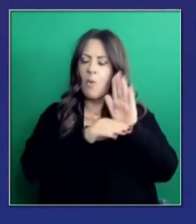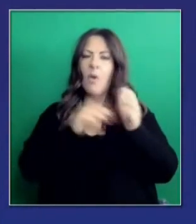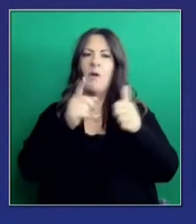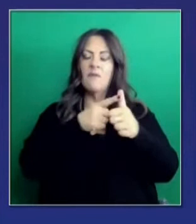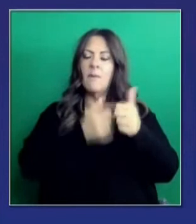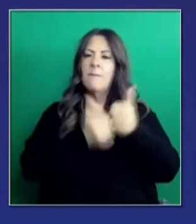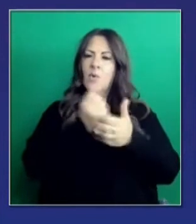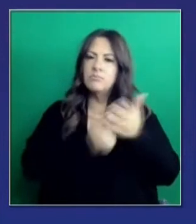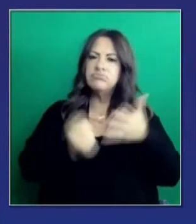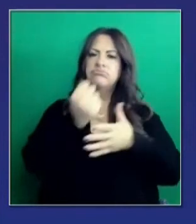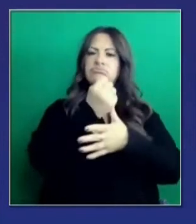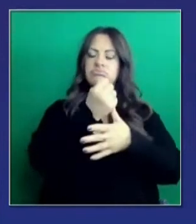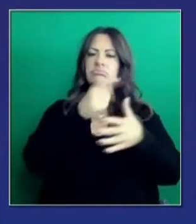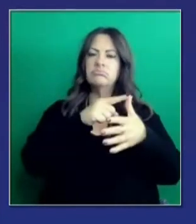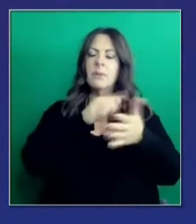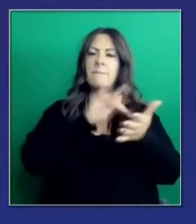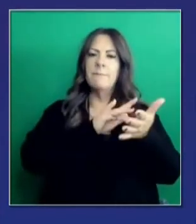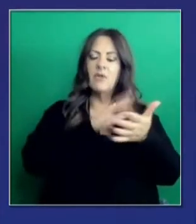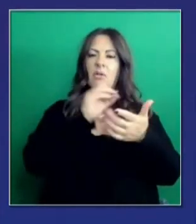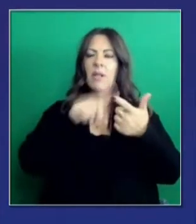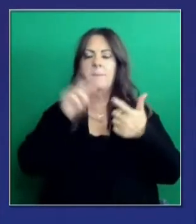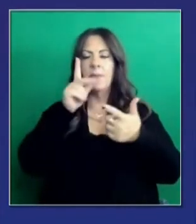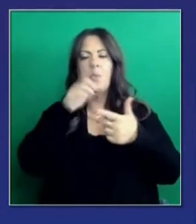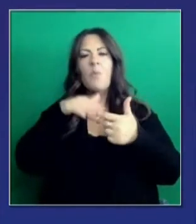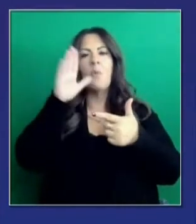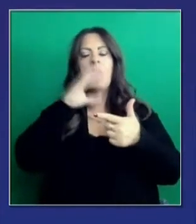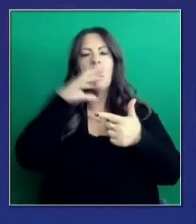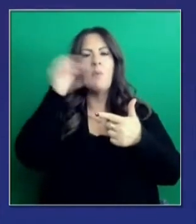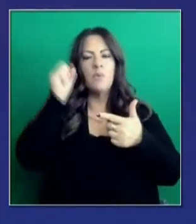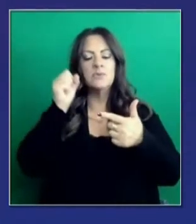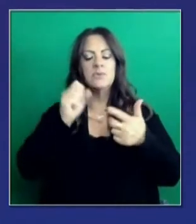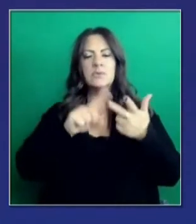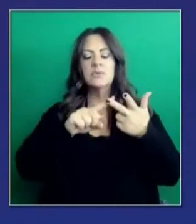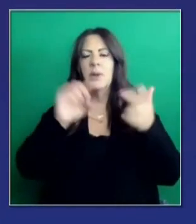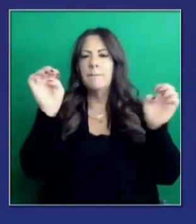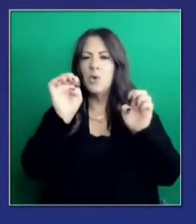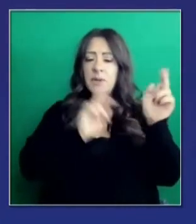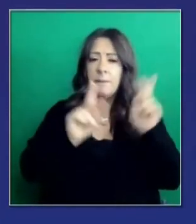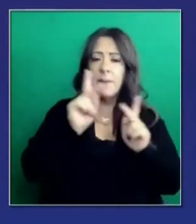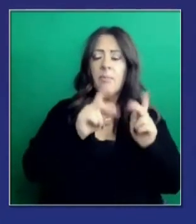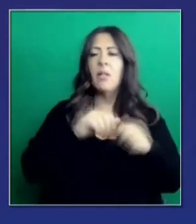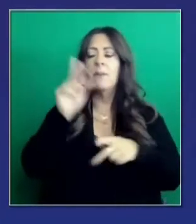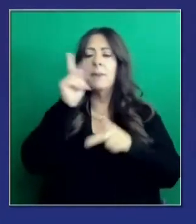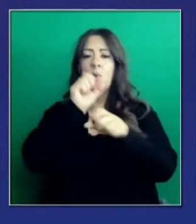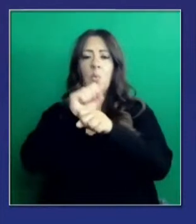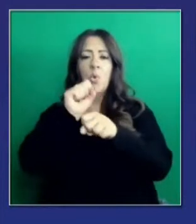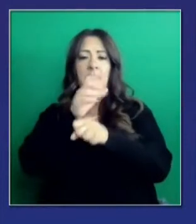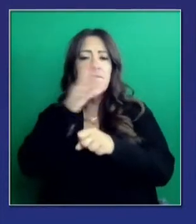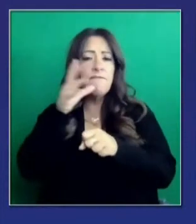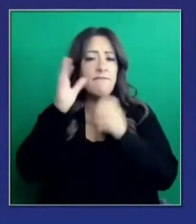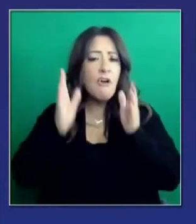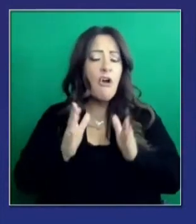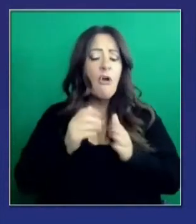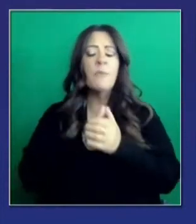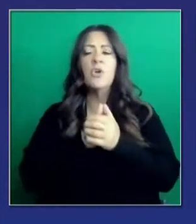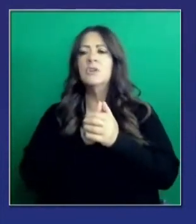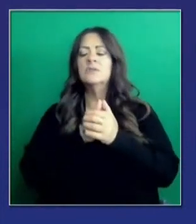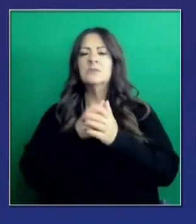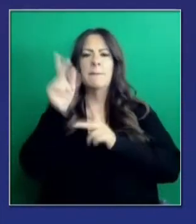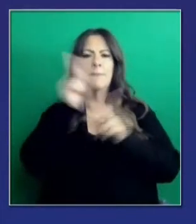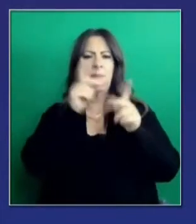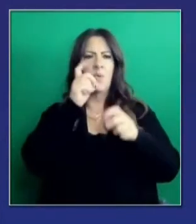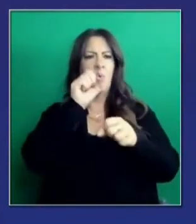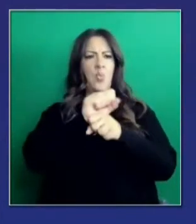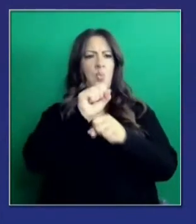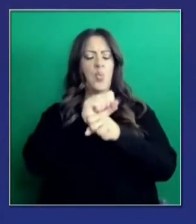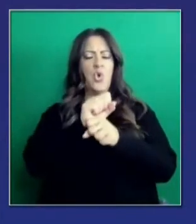to vaccinate the vaccinators, our first responders, our farm workers, our critical workers on the front lines in our food